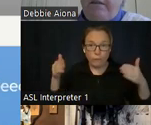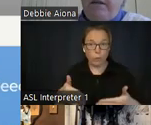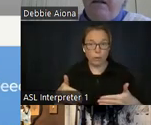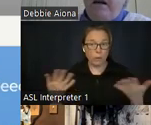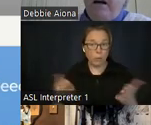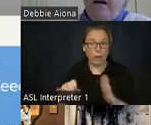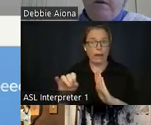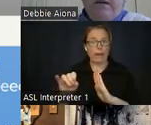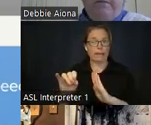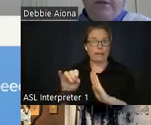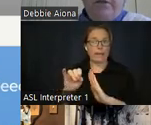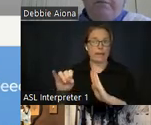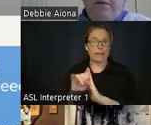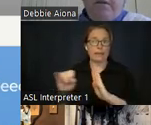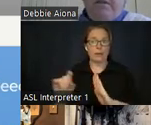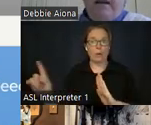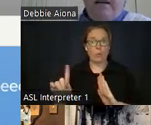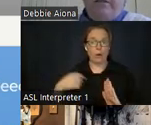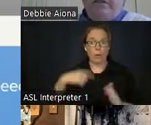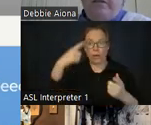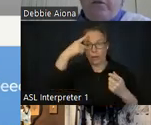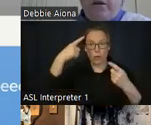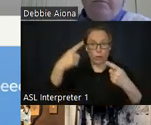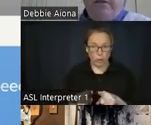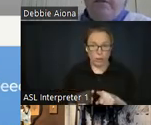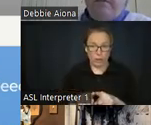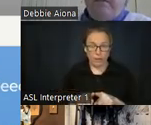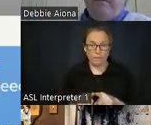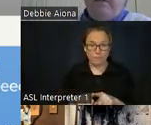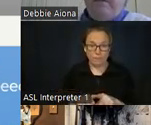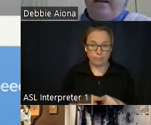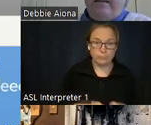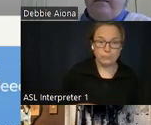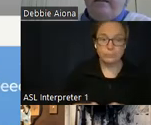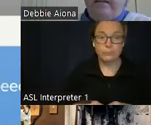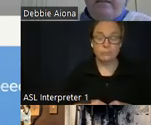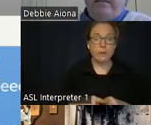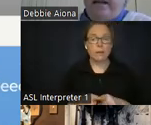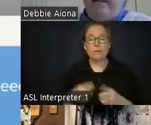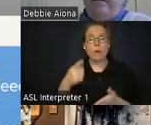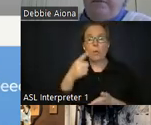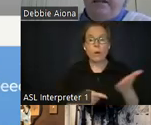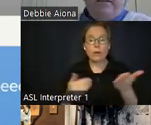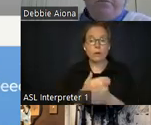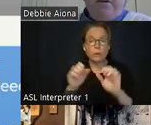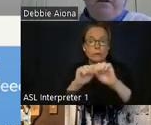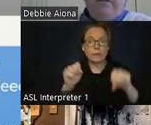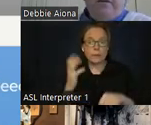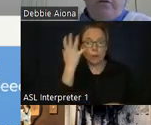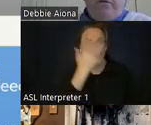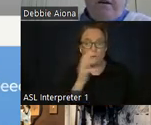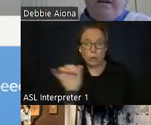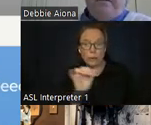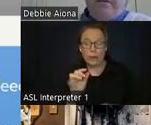of agreement among commission members as to the form the new system will take. Today's meeting is part